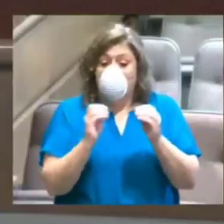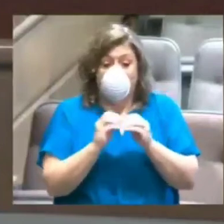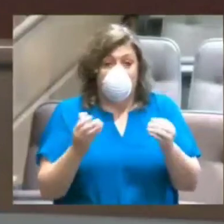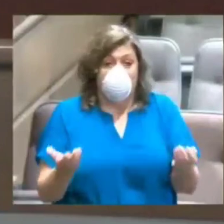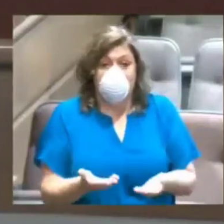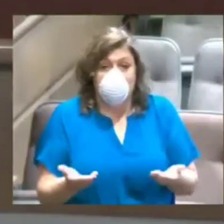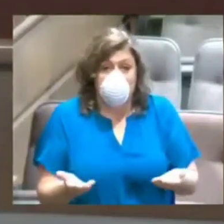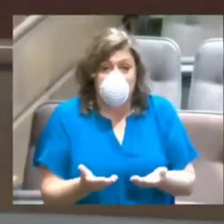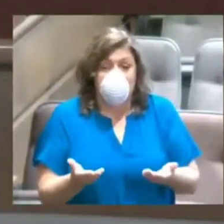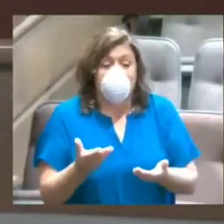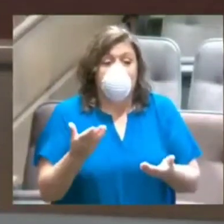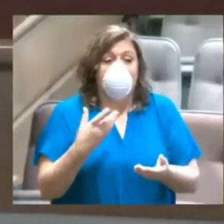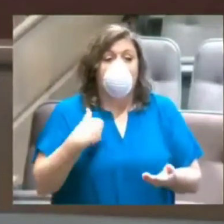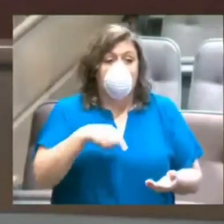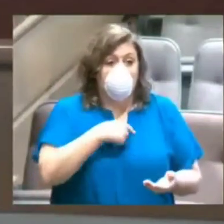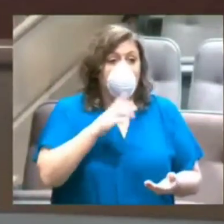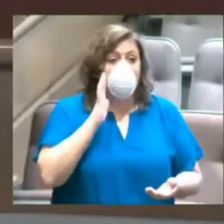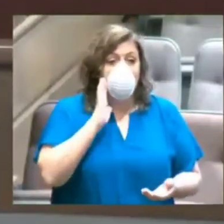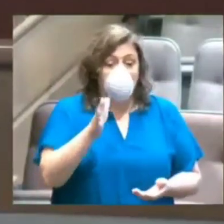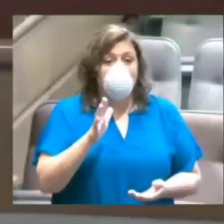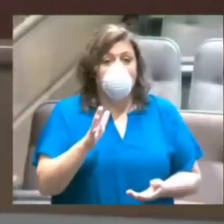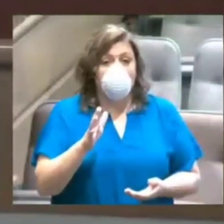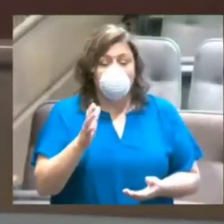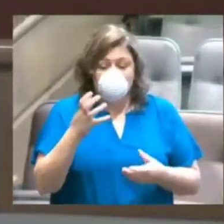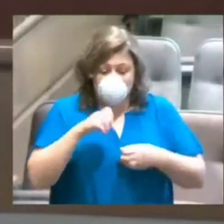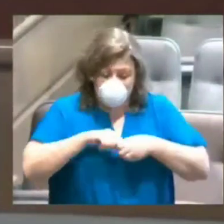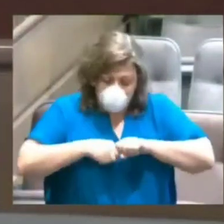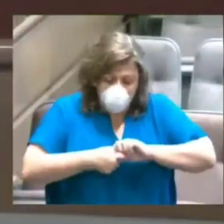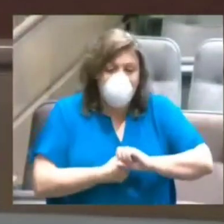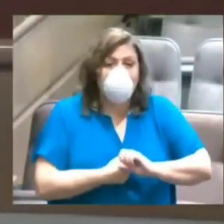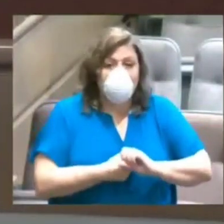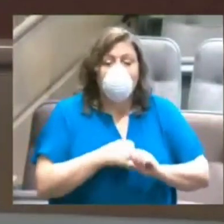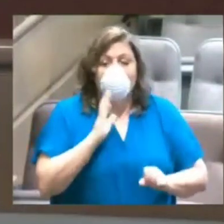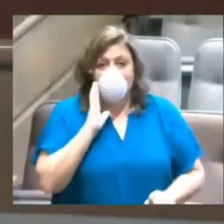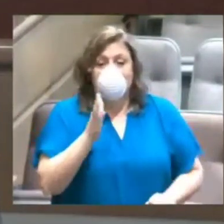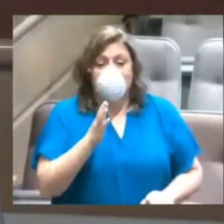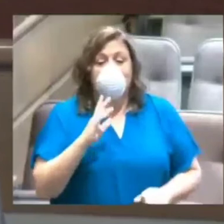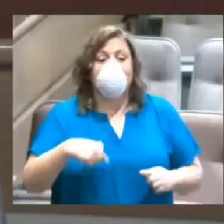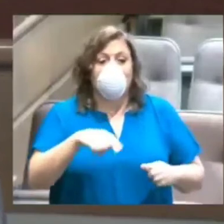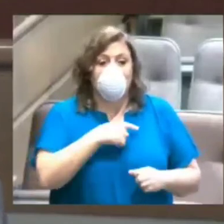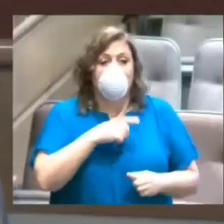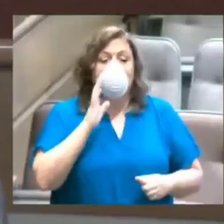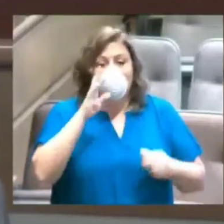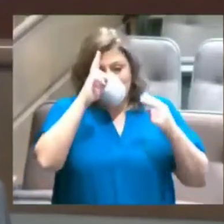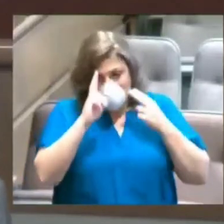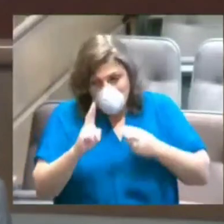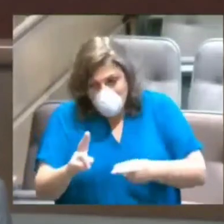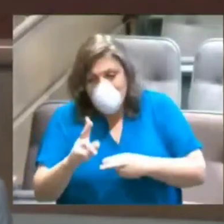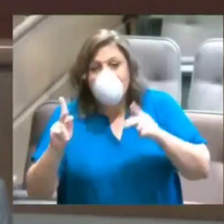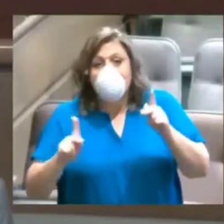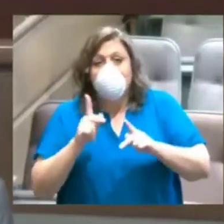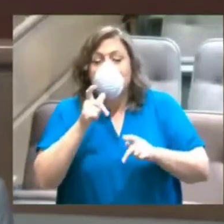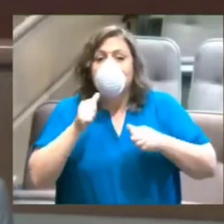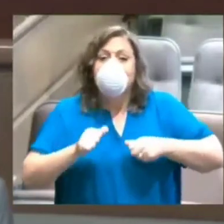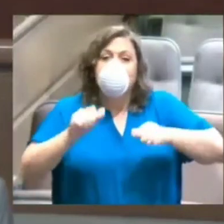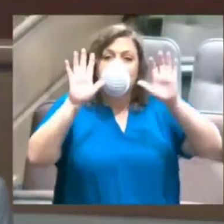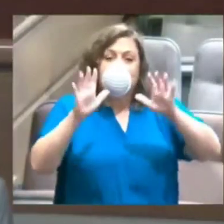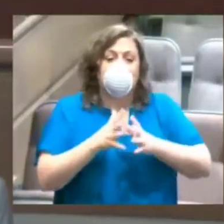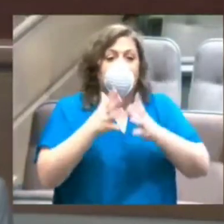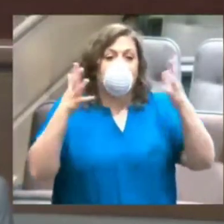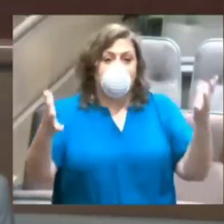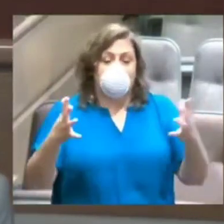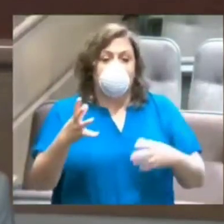will mourn those who we have lost. We will honor those who have sacrificed so much. And we